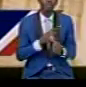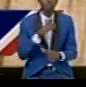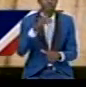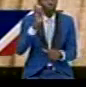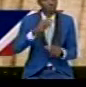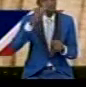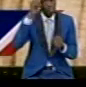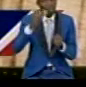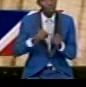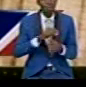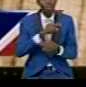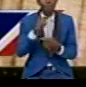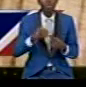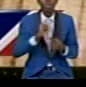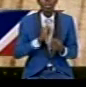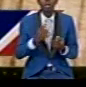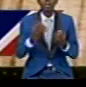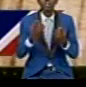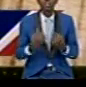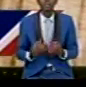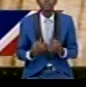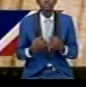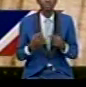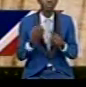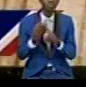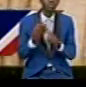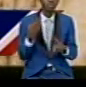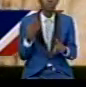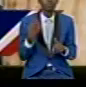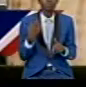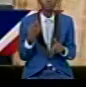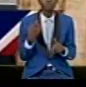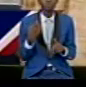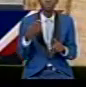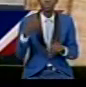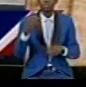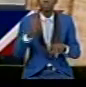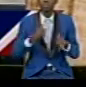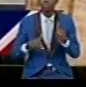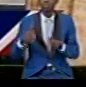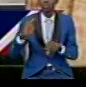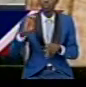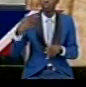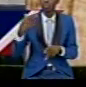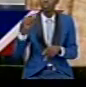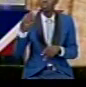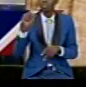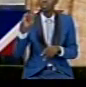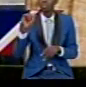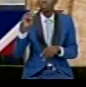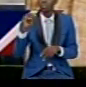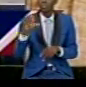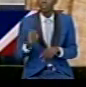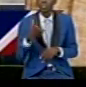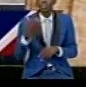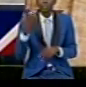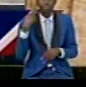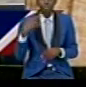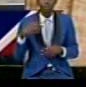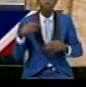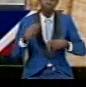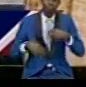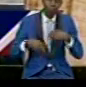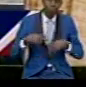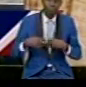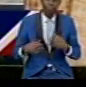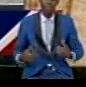I came to the province of Galatia, there were difficulties, there were challenges, there was persecution,